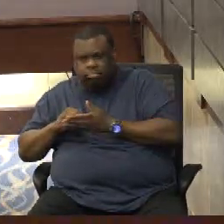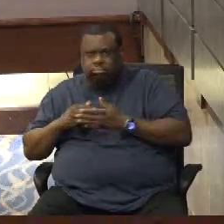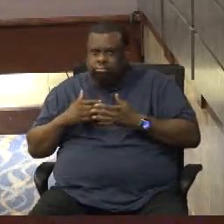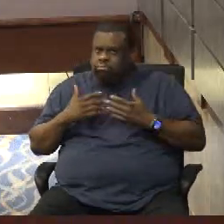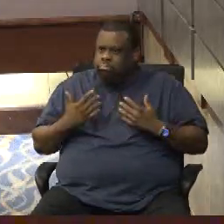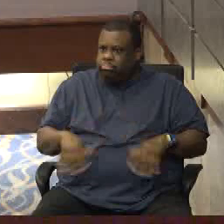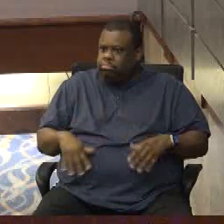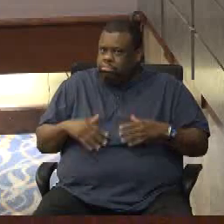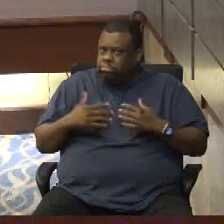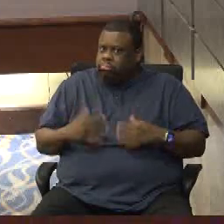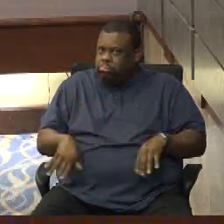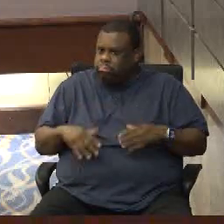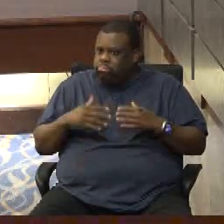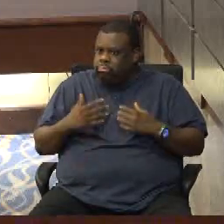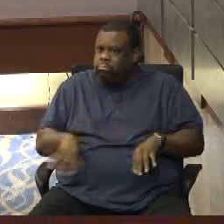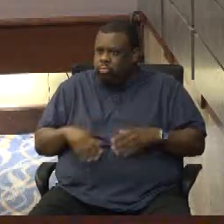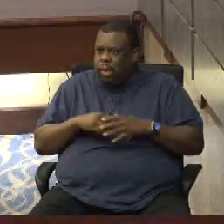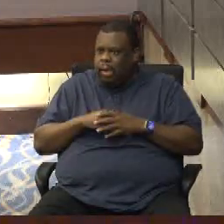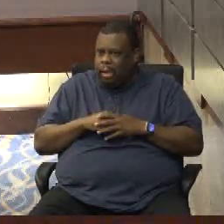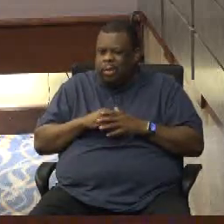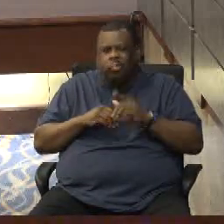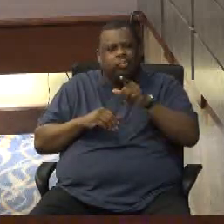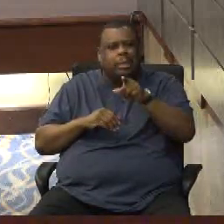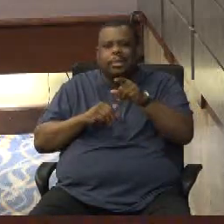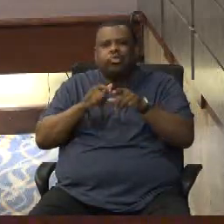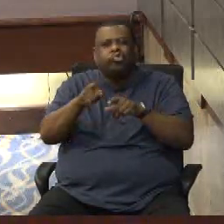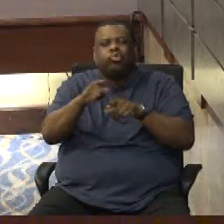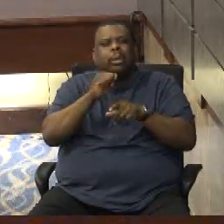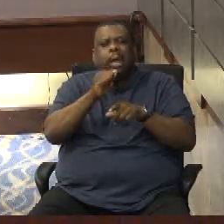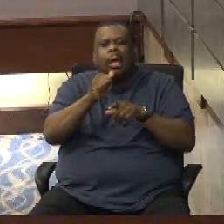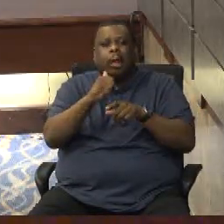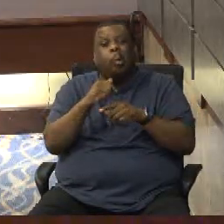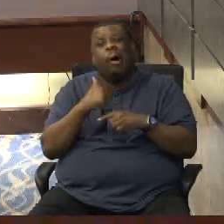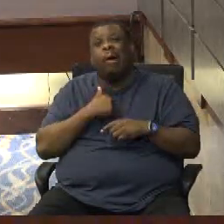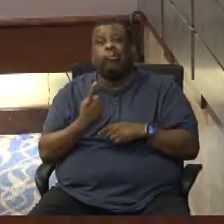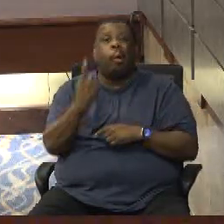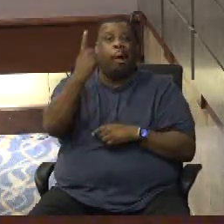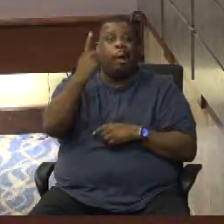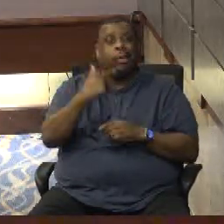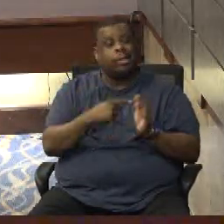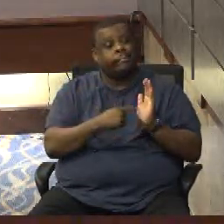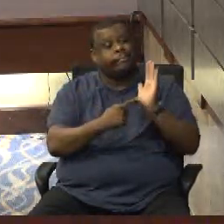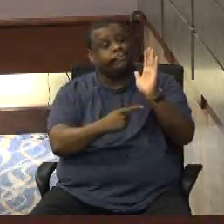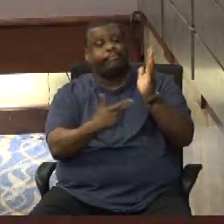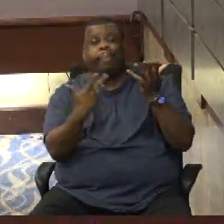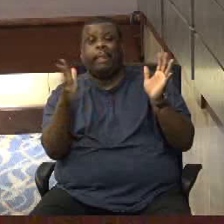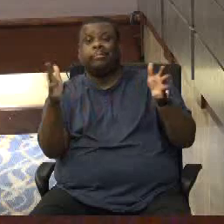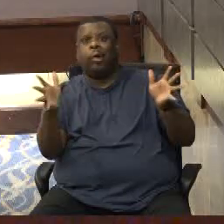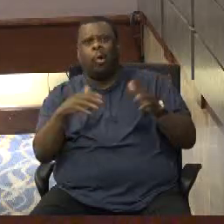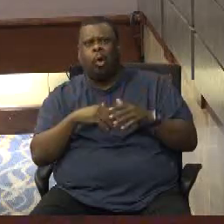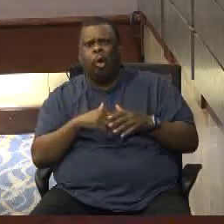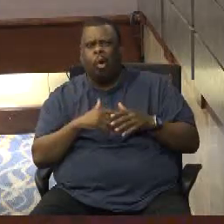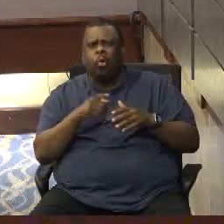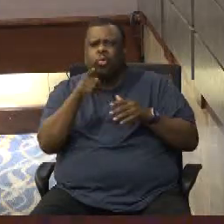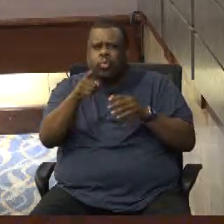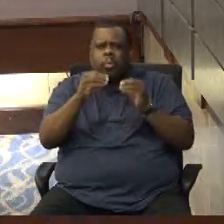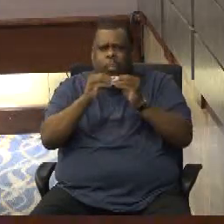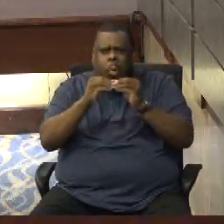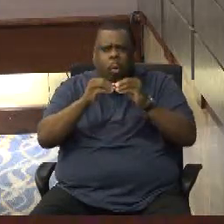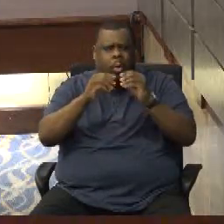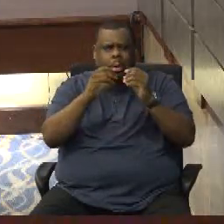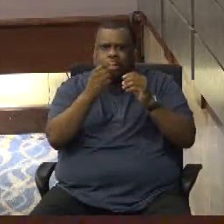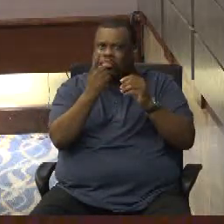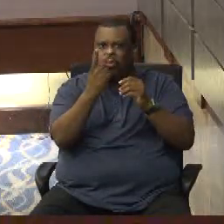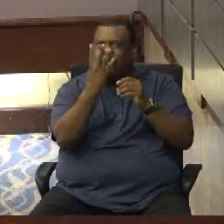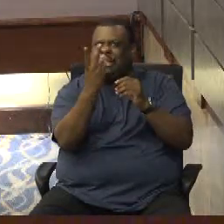you are shopping a one-size-fits-all thing that you bring to other cities. This feels like you have learned about our city, and